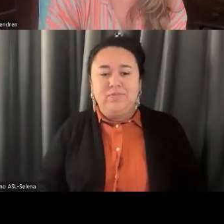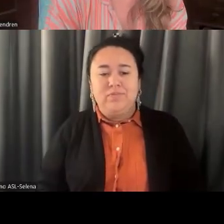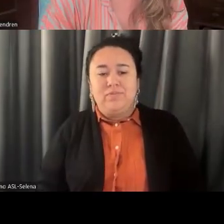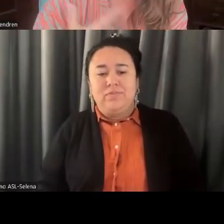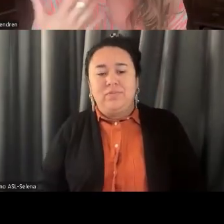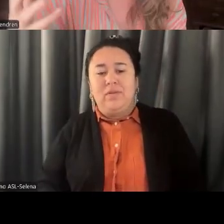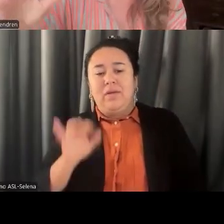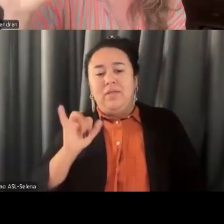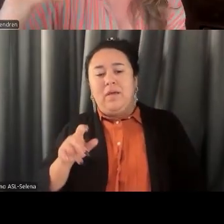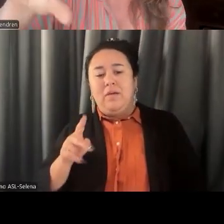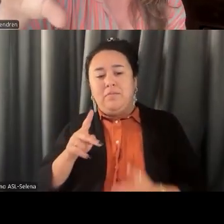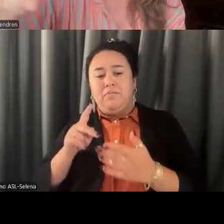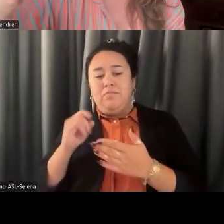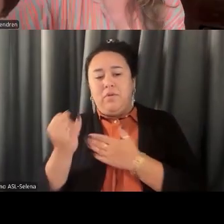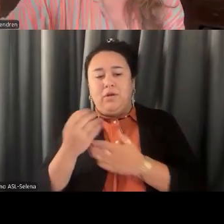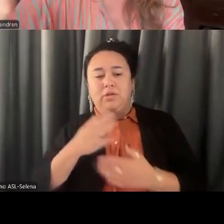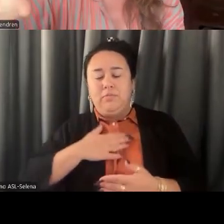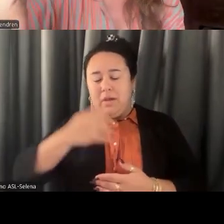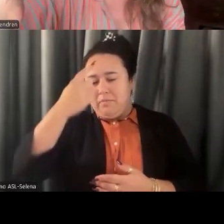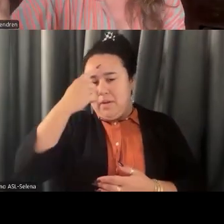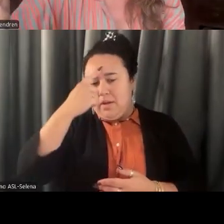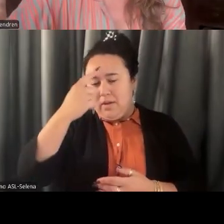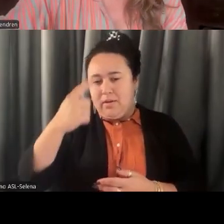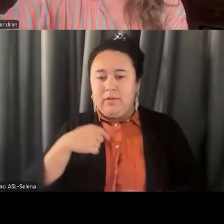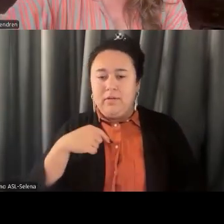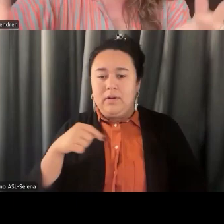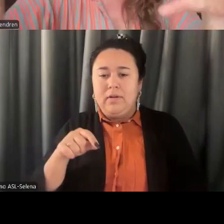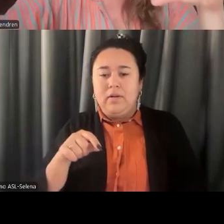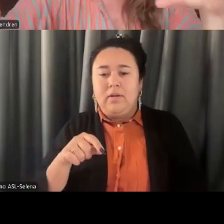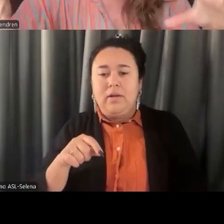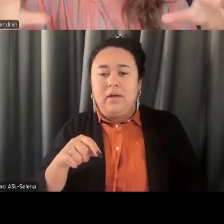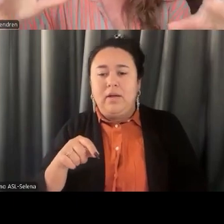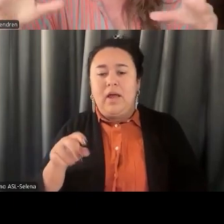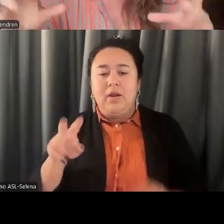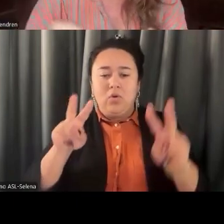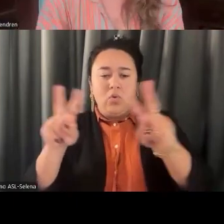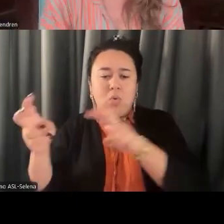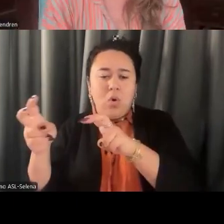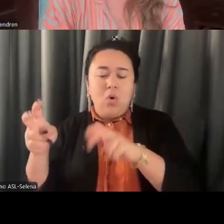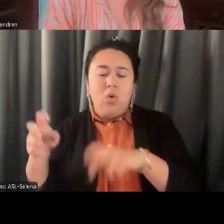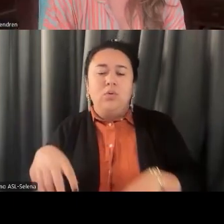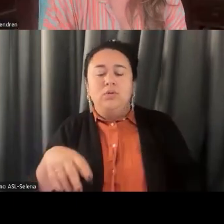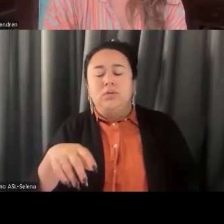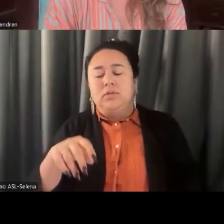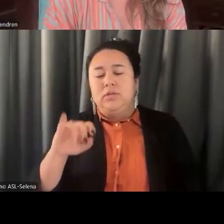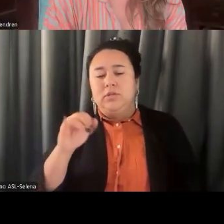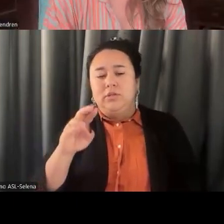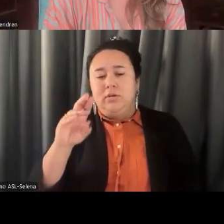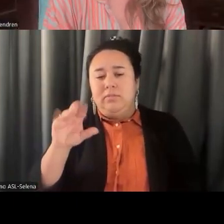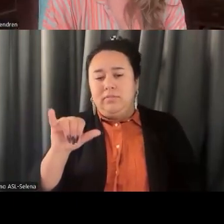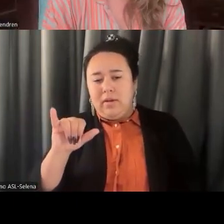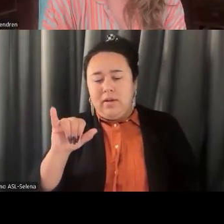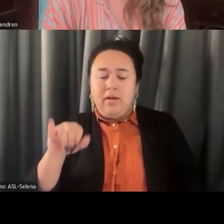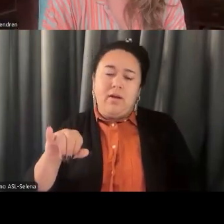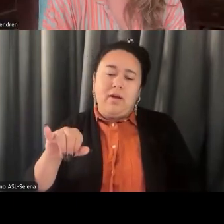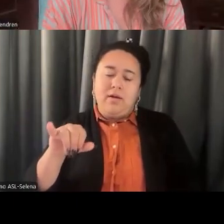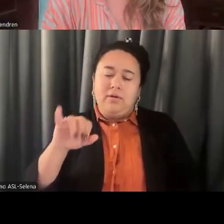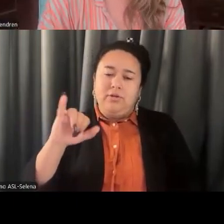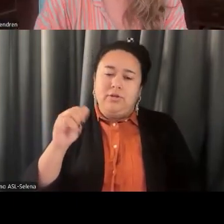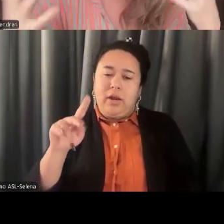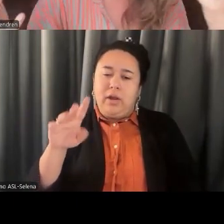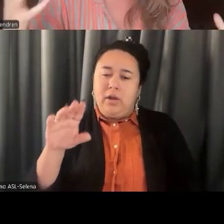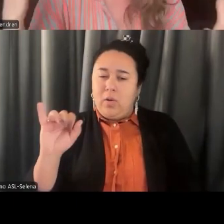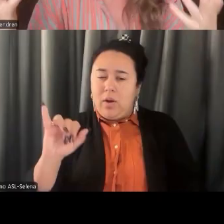were in my mind. I had quotes by Jeremijenko and Vodichko, on my desk when my kids were little, thinking, how can